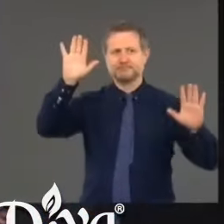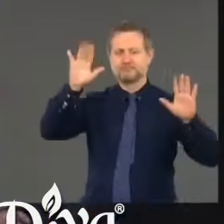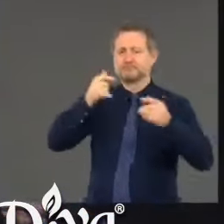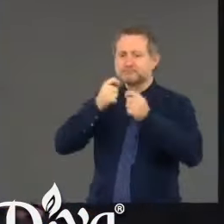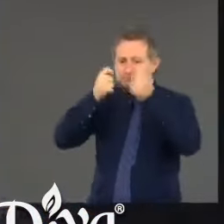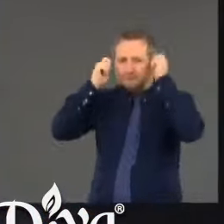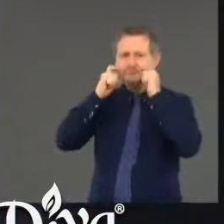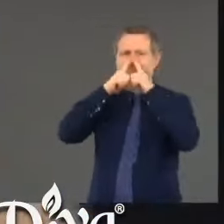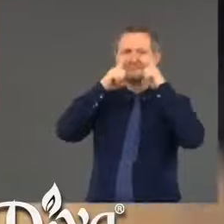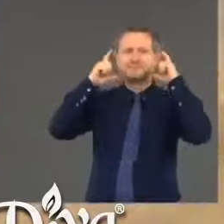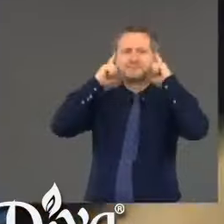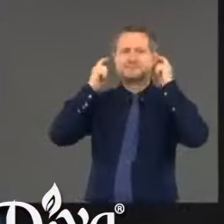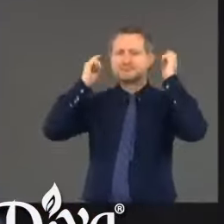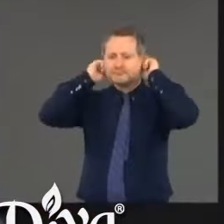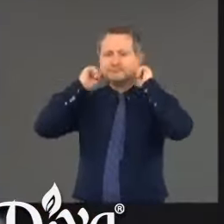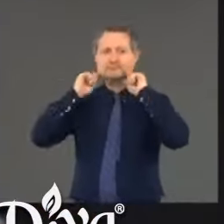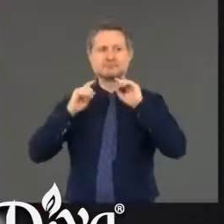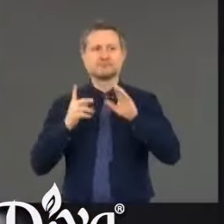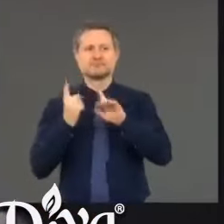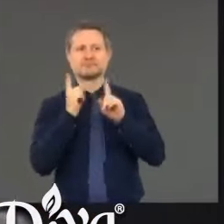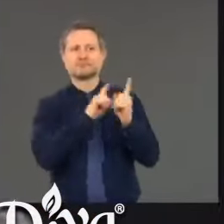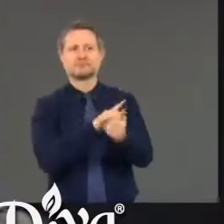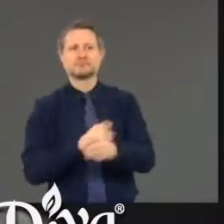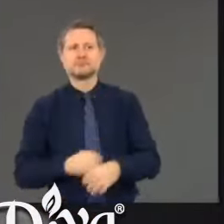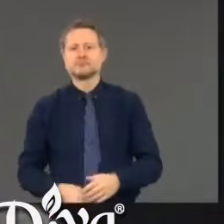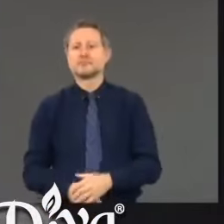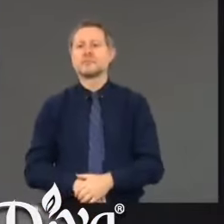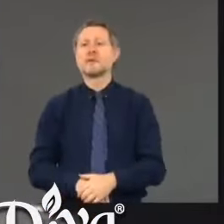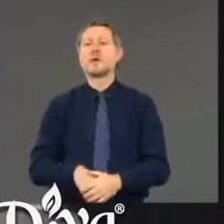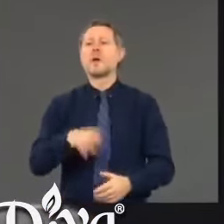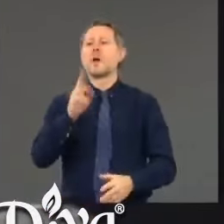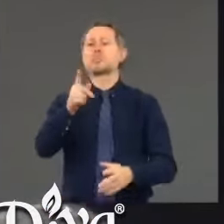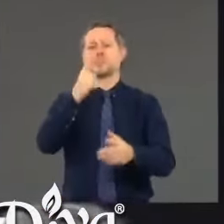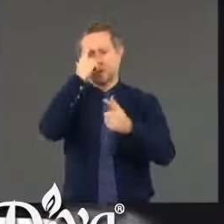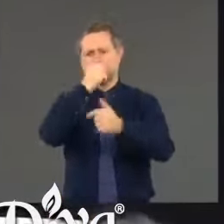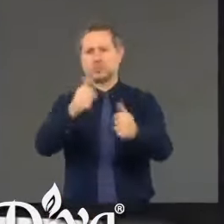Up to the local governments. Thank you, guys.